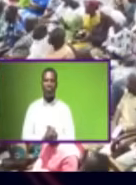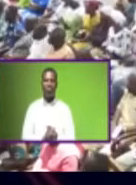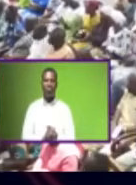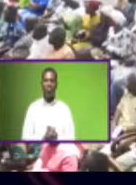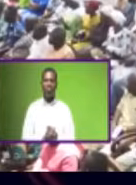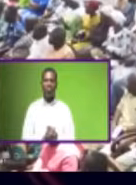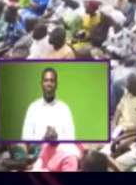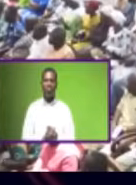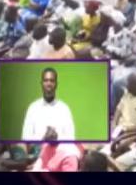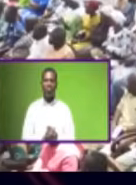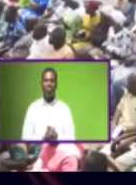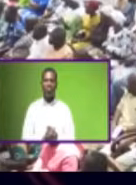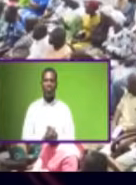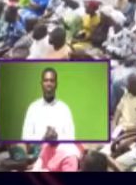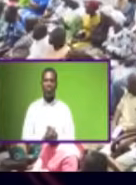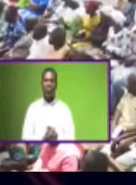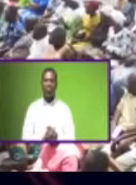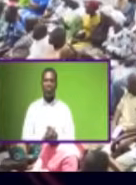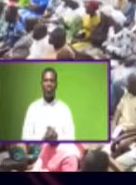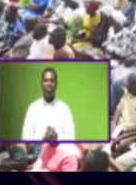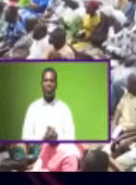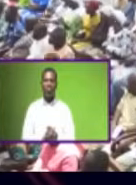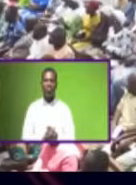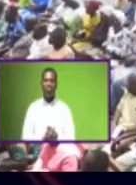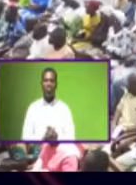not concern